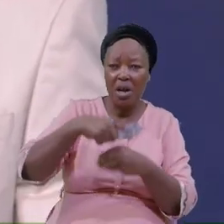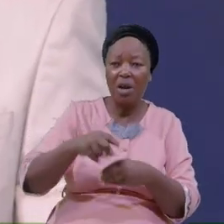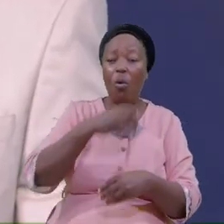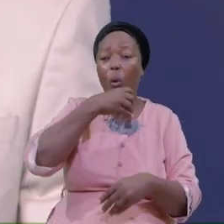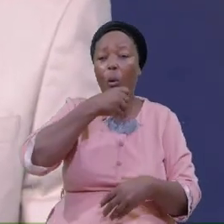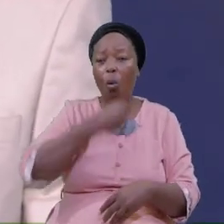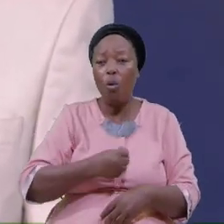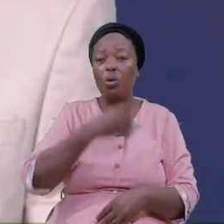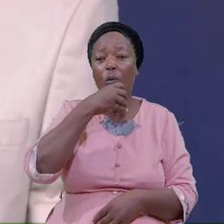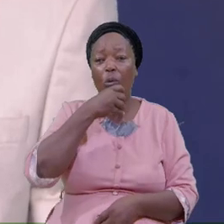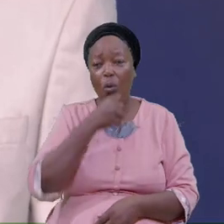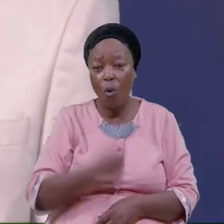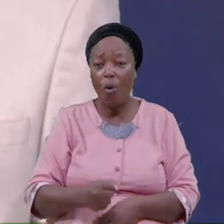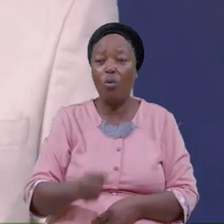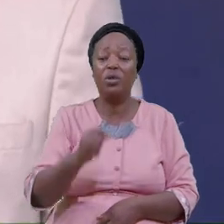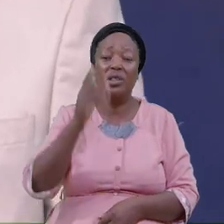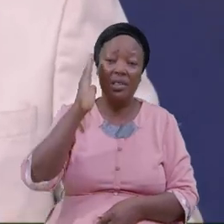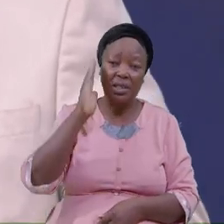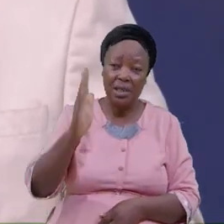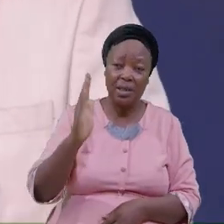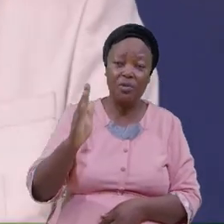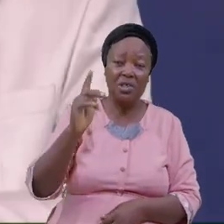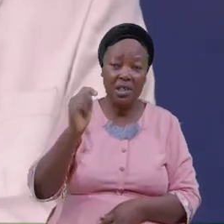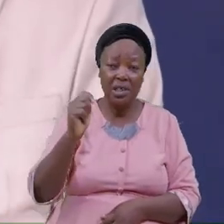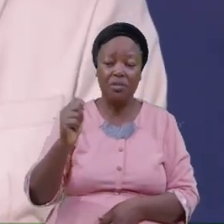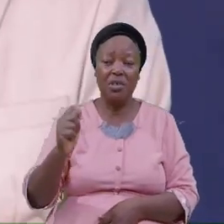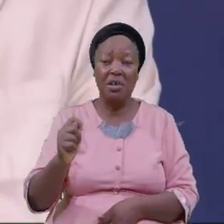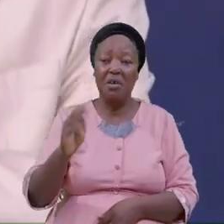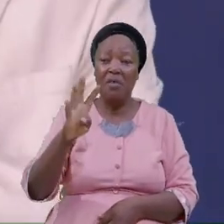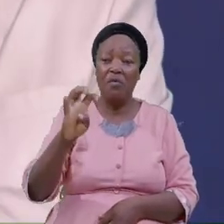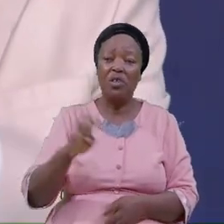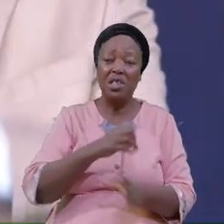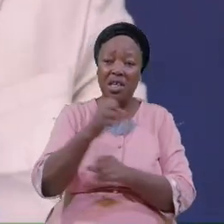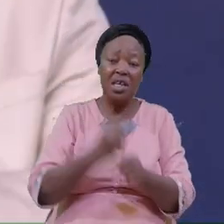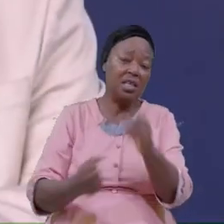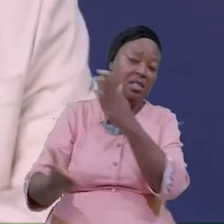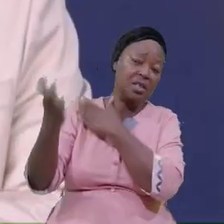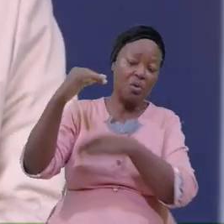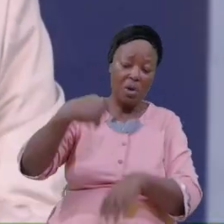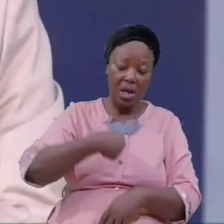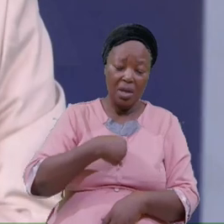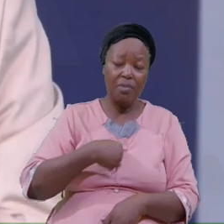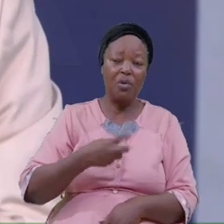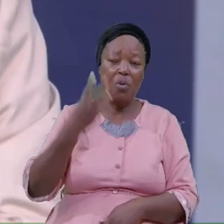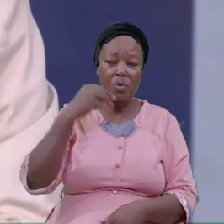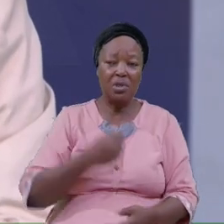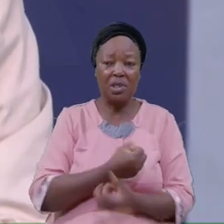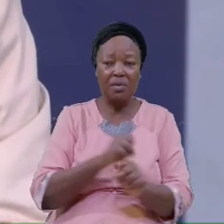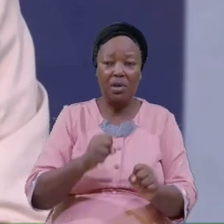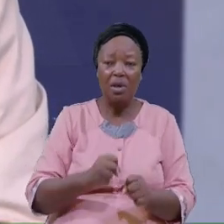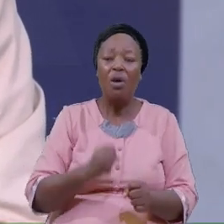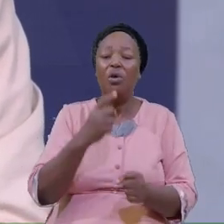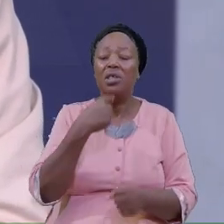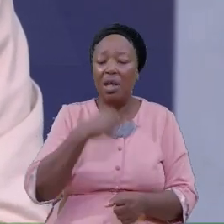old testimony. 40 years ago, I was saved. Tell me, what's happening now? Il y a des